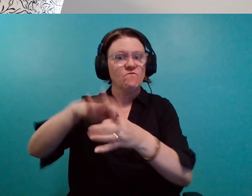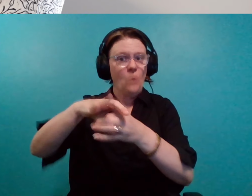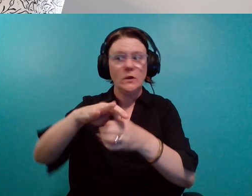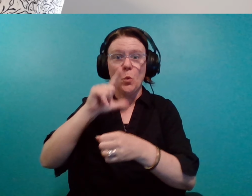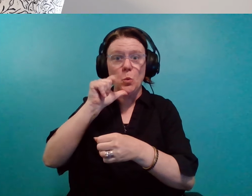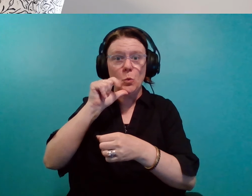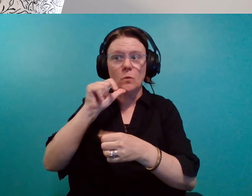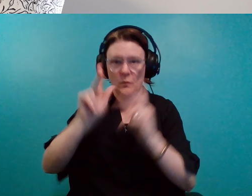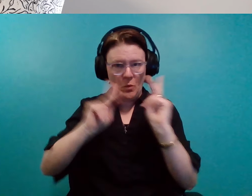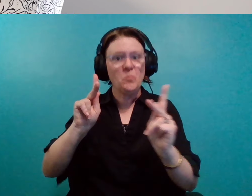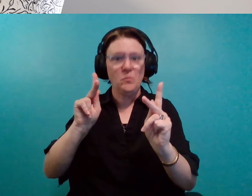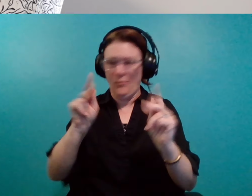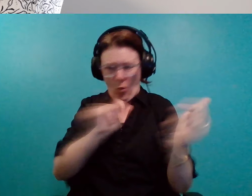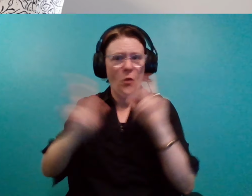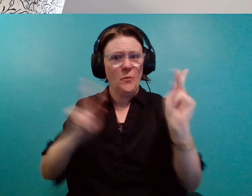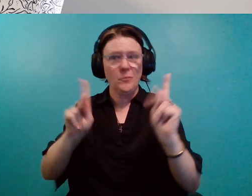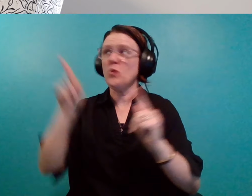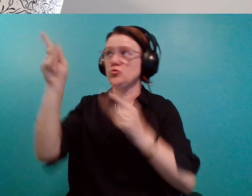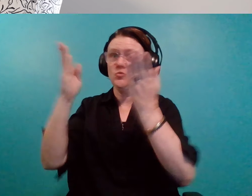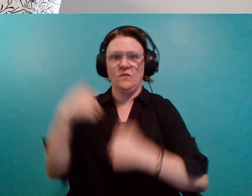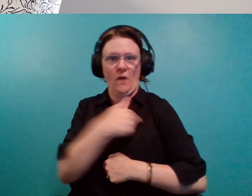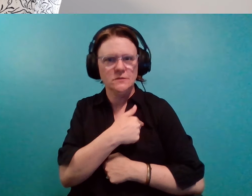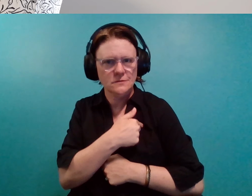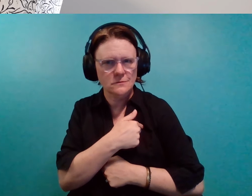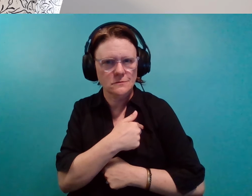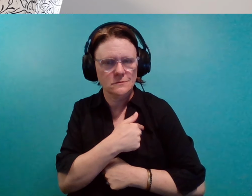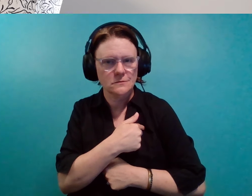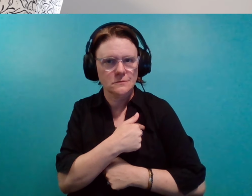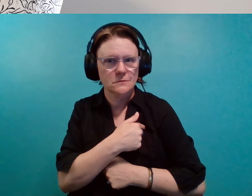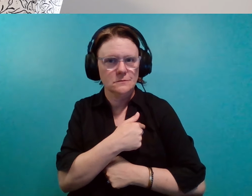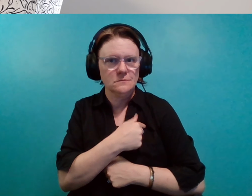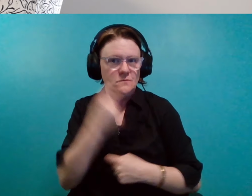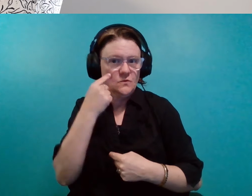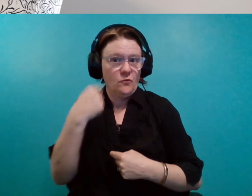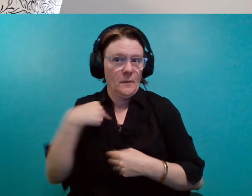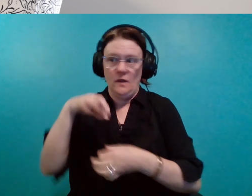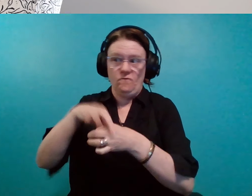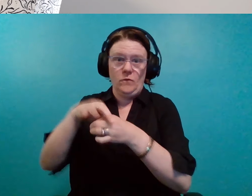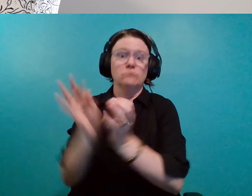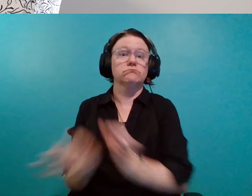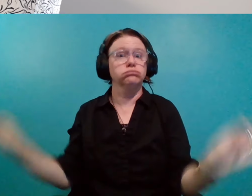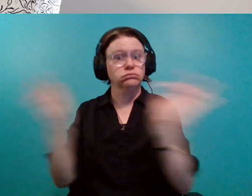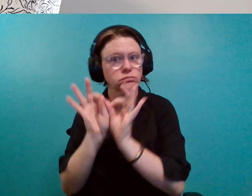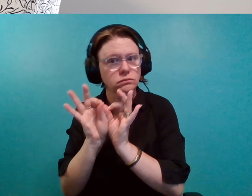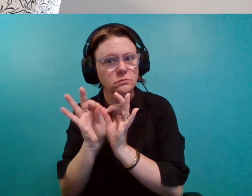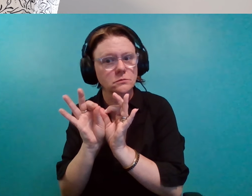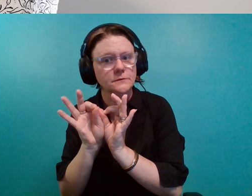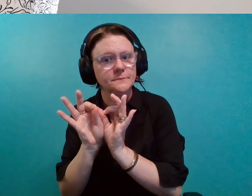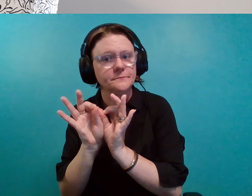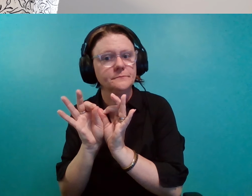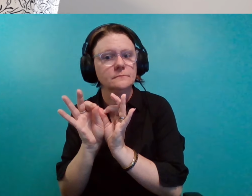the people that the government is serving. So I think voting to me is hugely